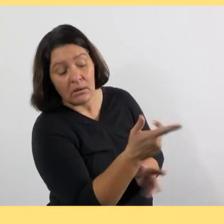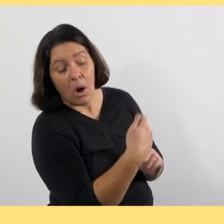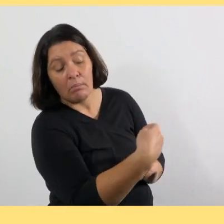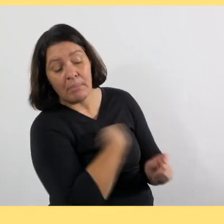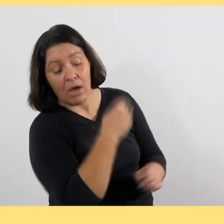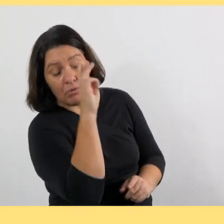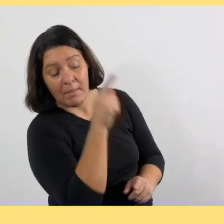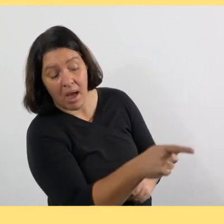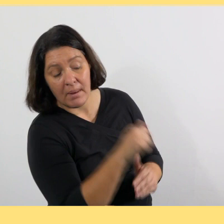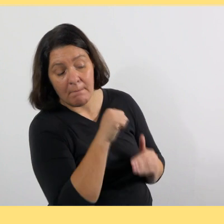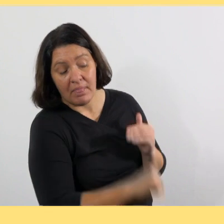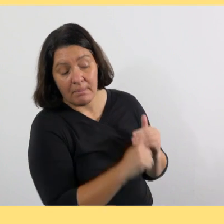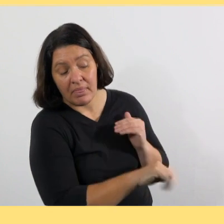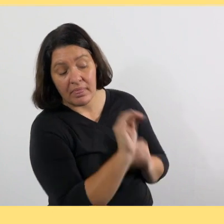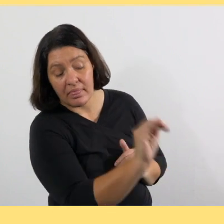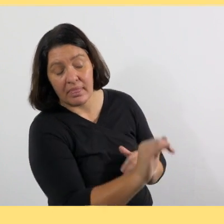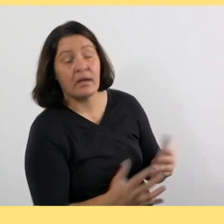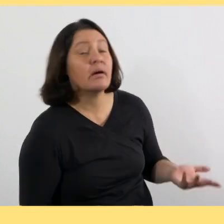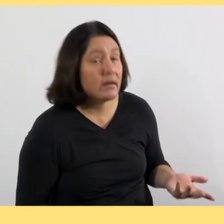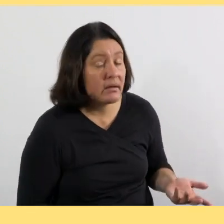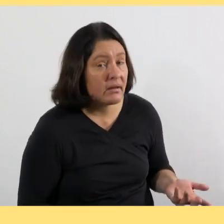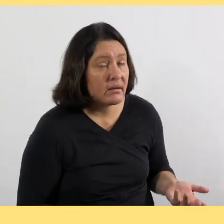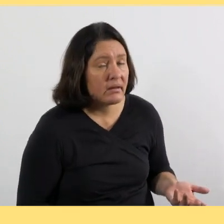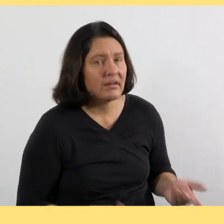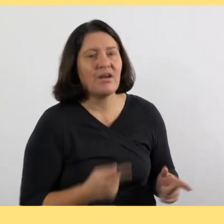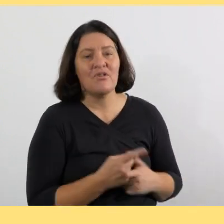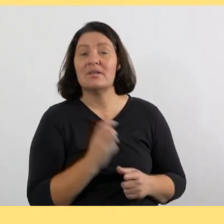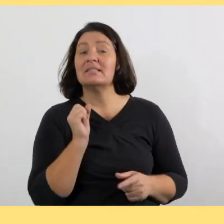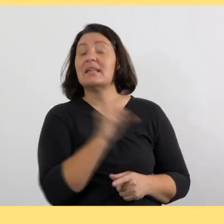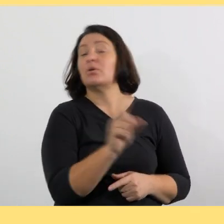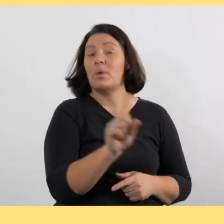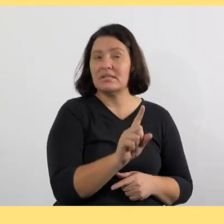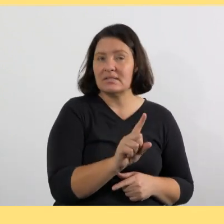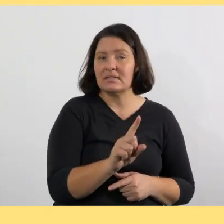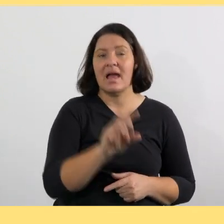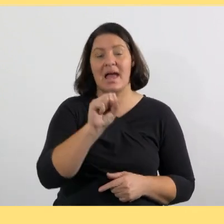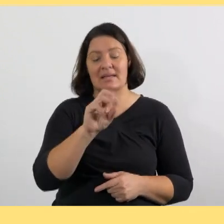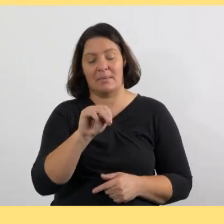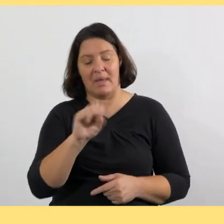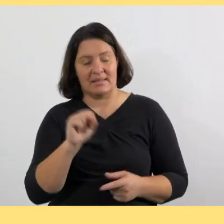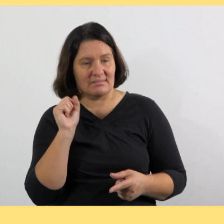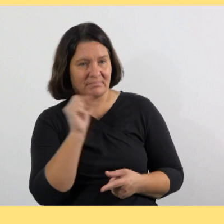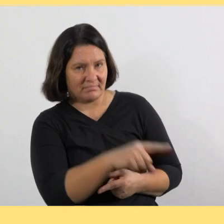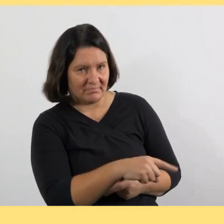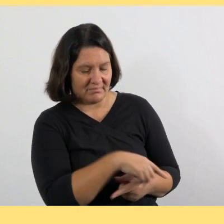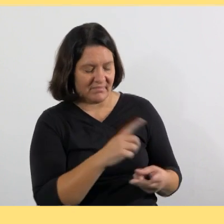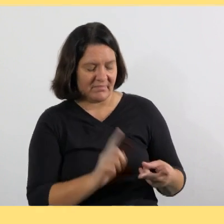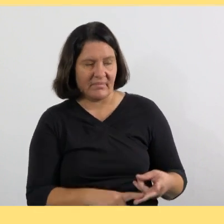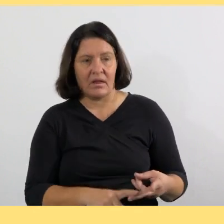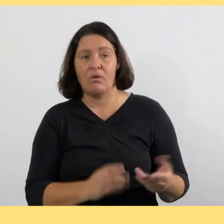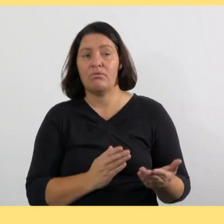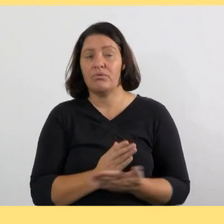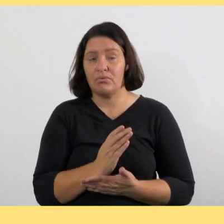reminders. It can be monthly reminders. And the kind of reminders that we can send them are SMSs, which we can